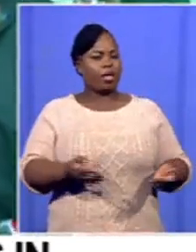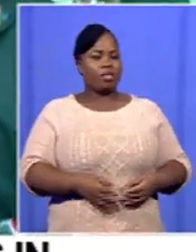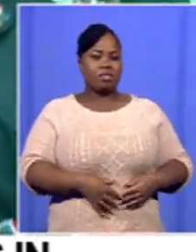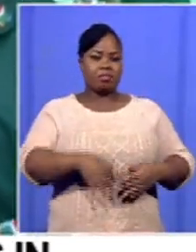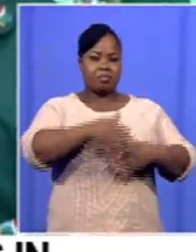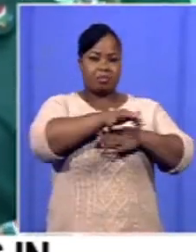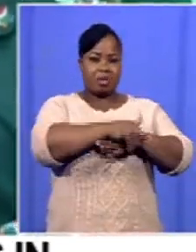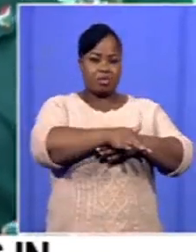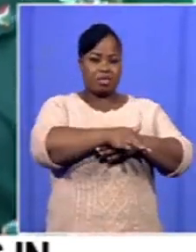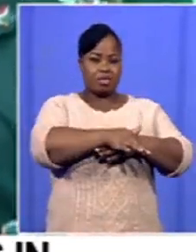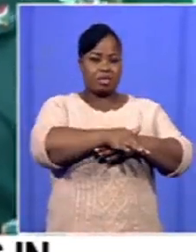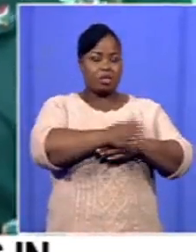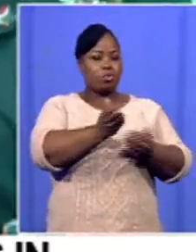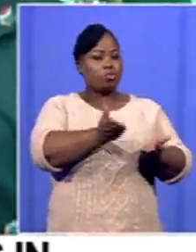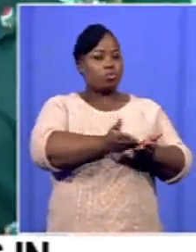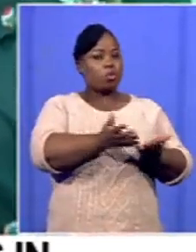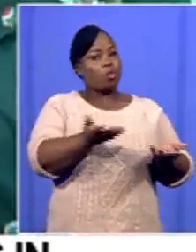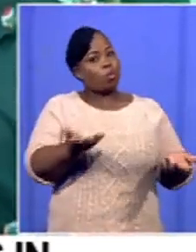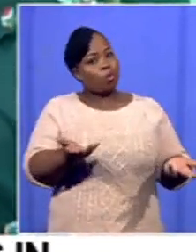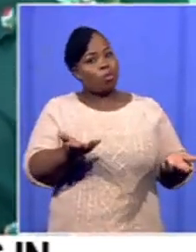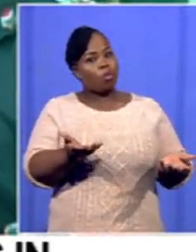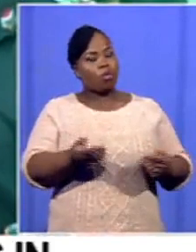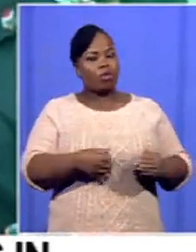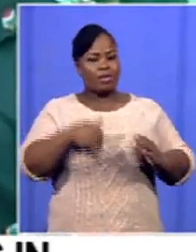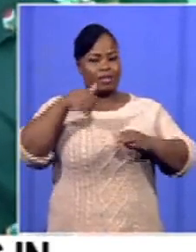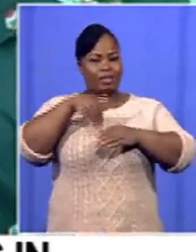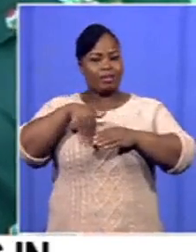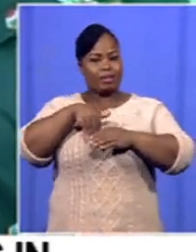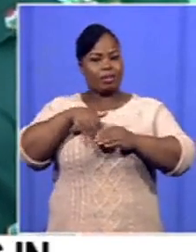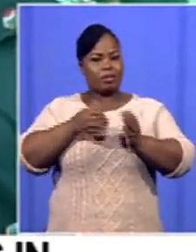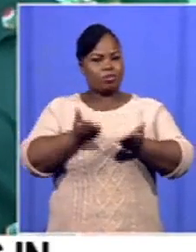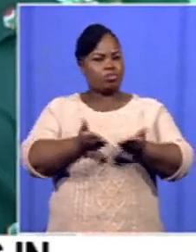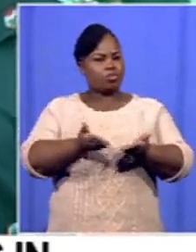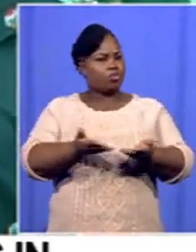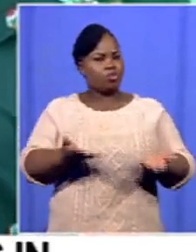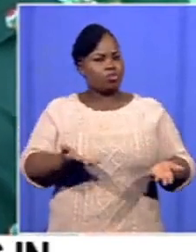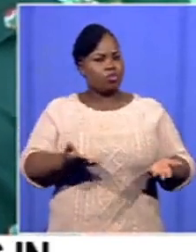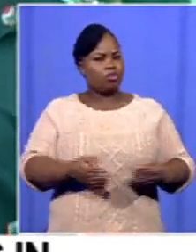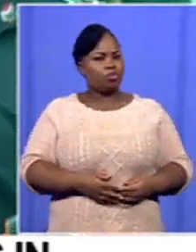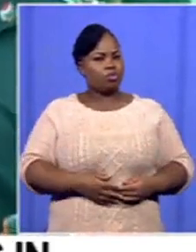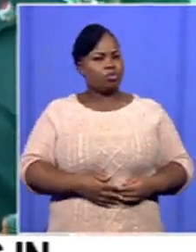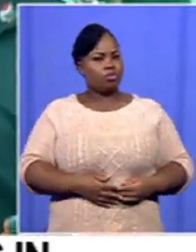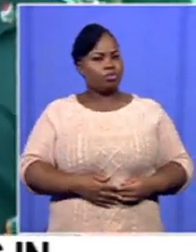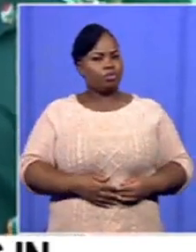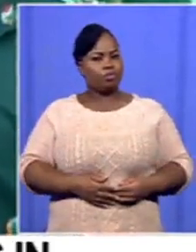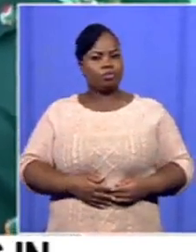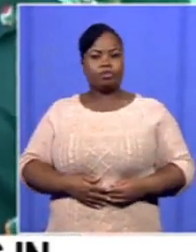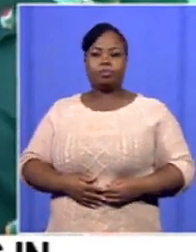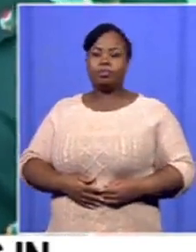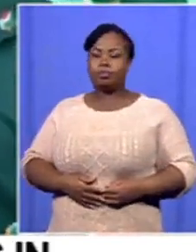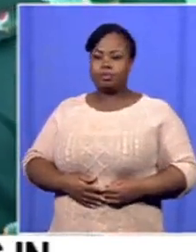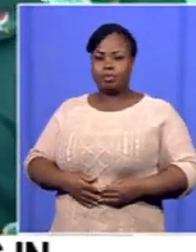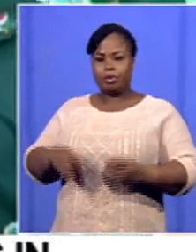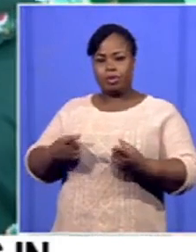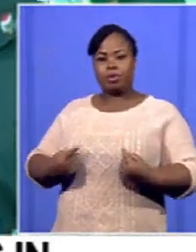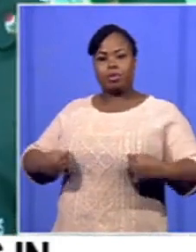outside the schools, or you're drilling them inside the school to try and basically protect them? Actually, we